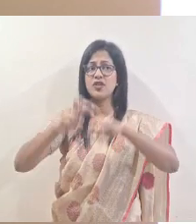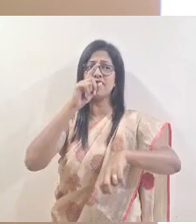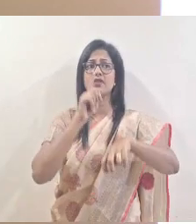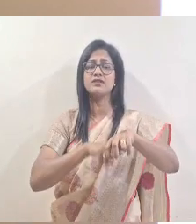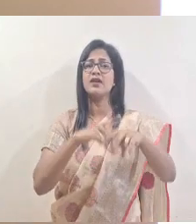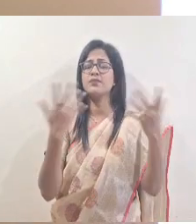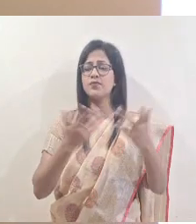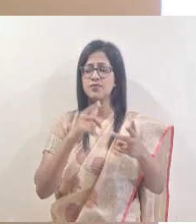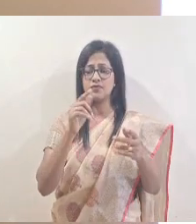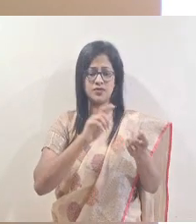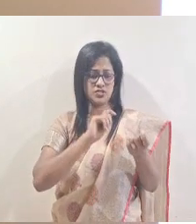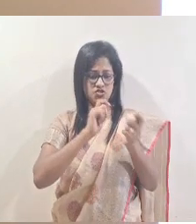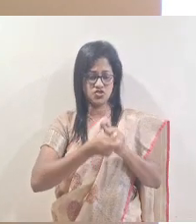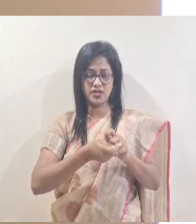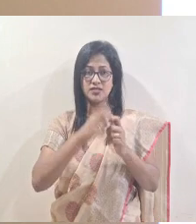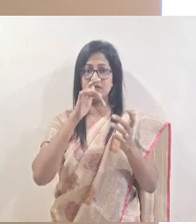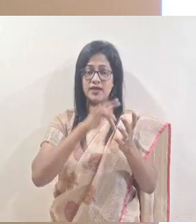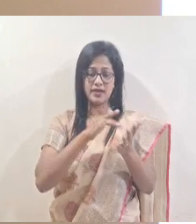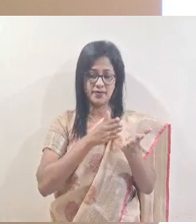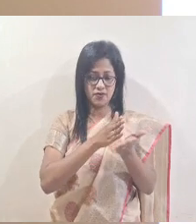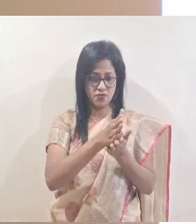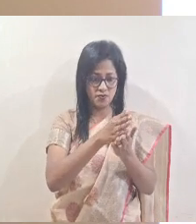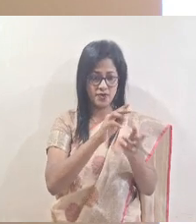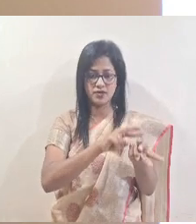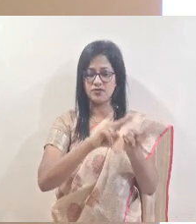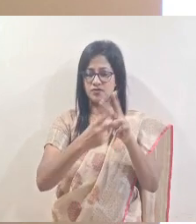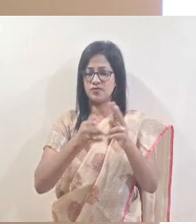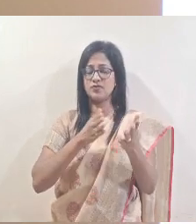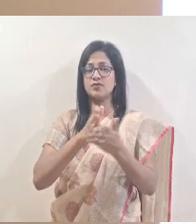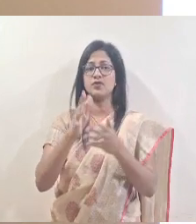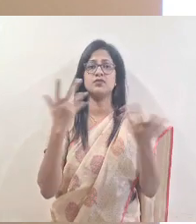for changing from one mode to another mode?